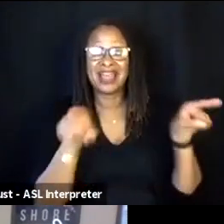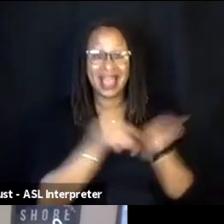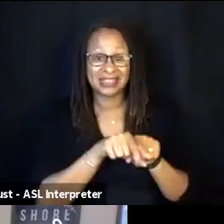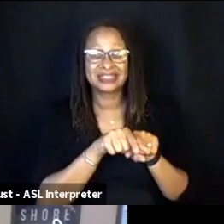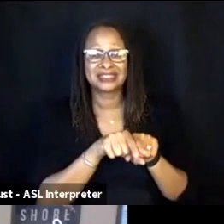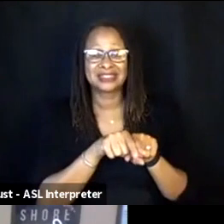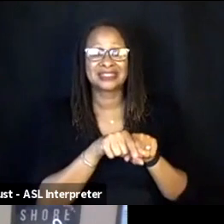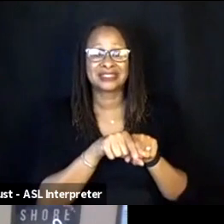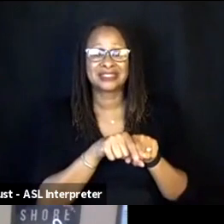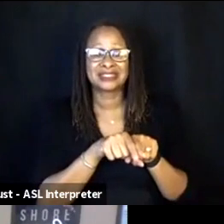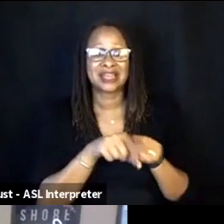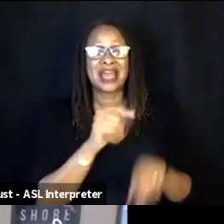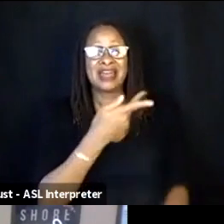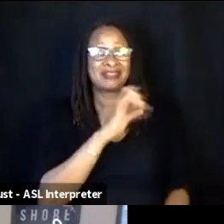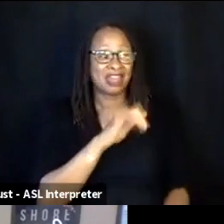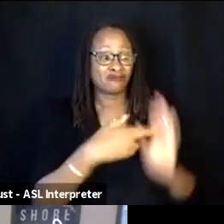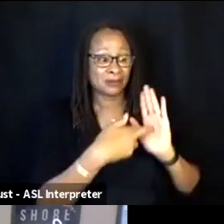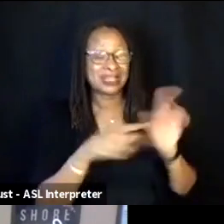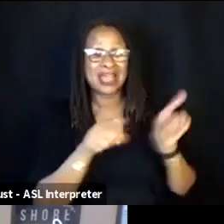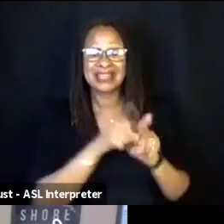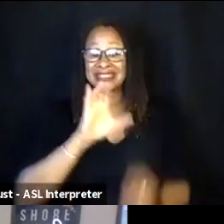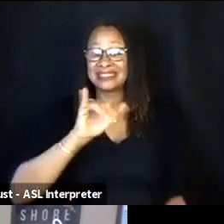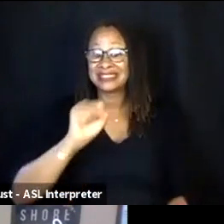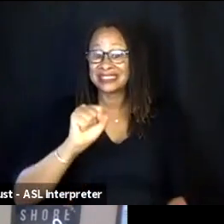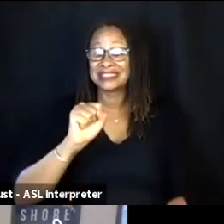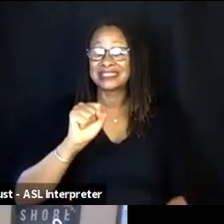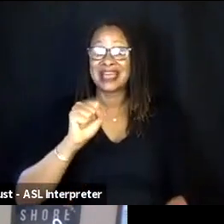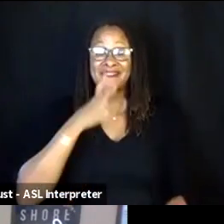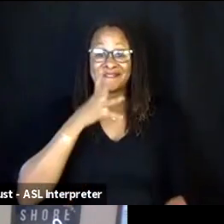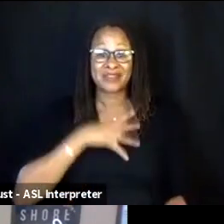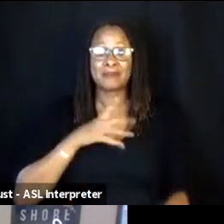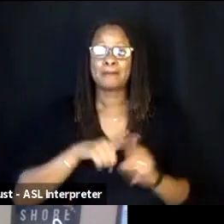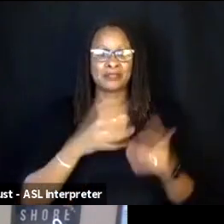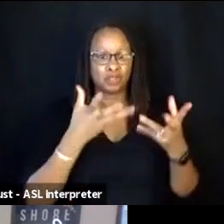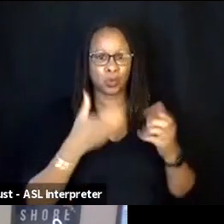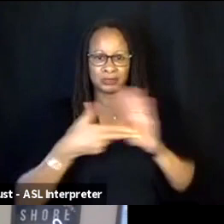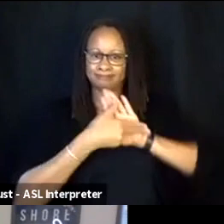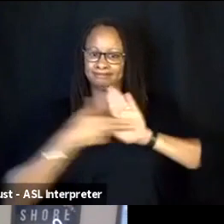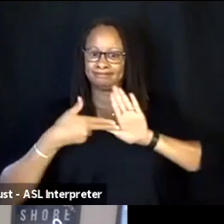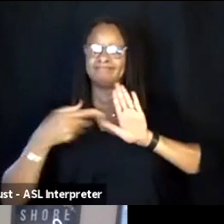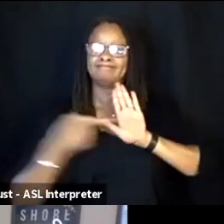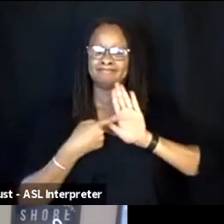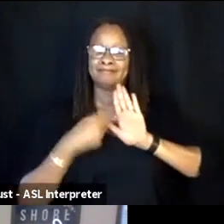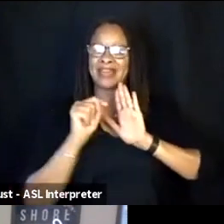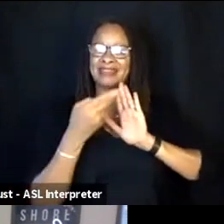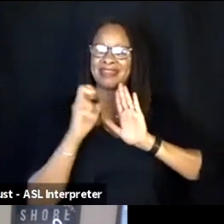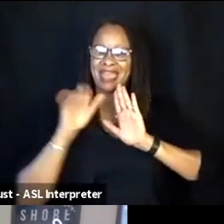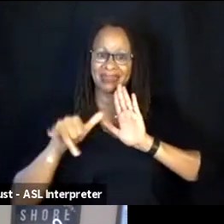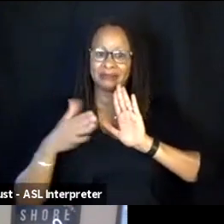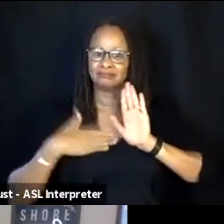she represents as a cis female, but she wants to be referred to as they. And